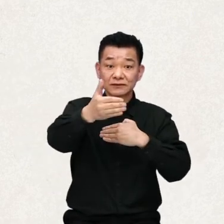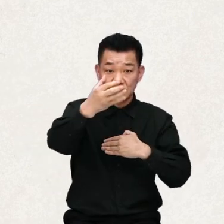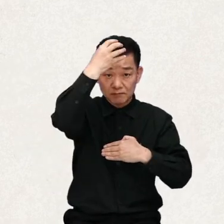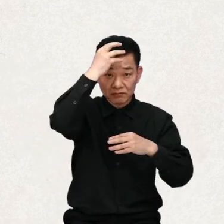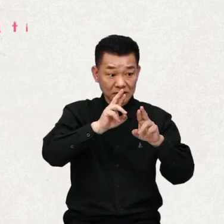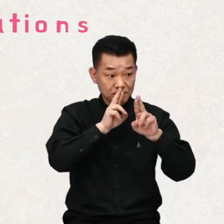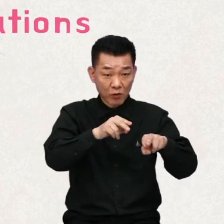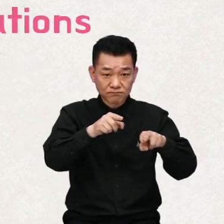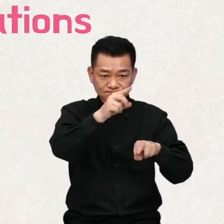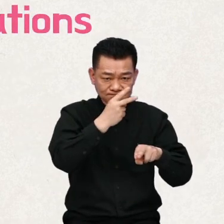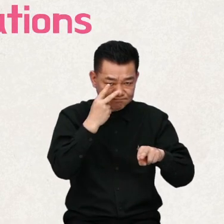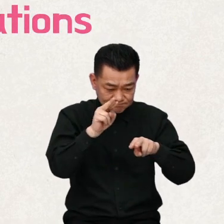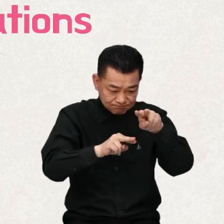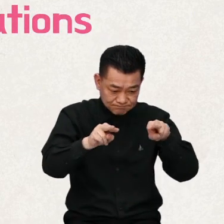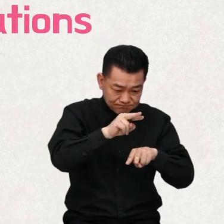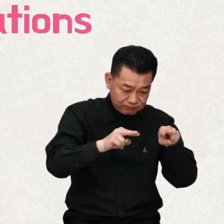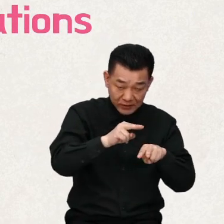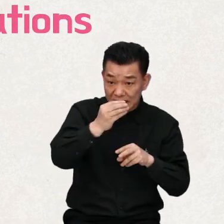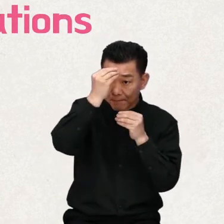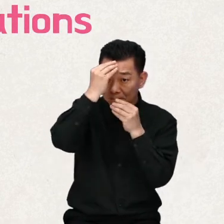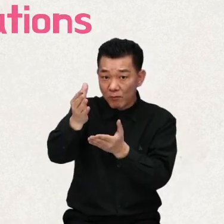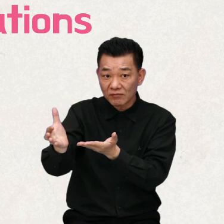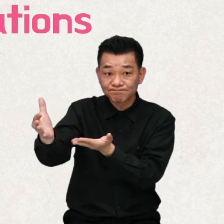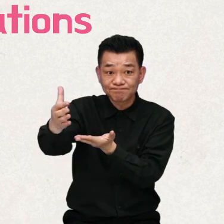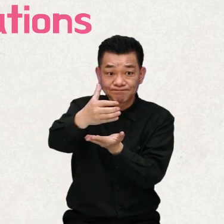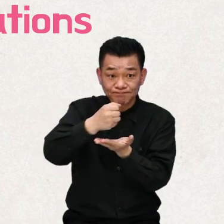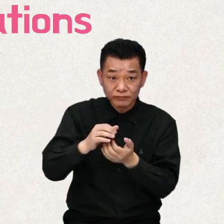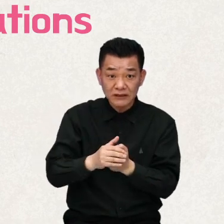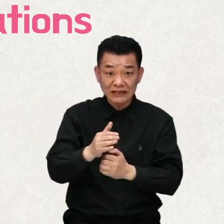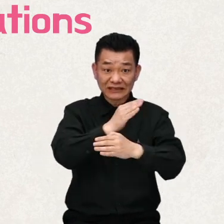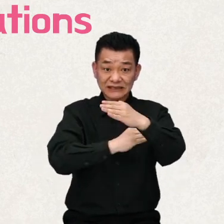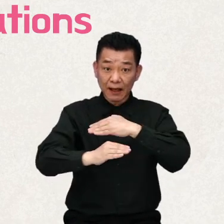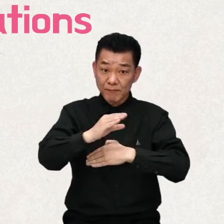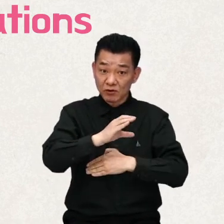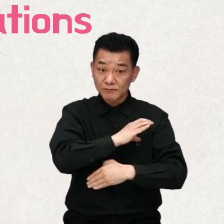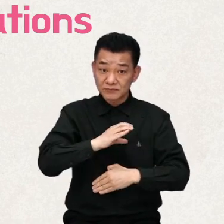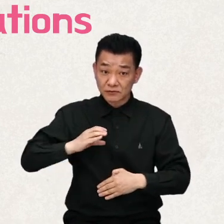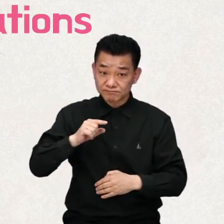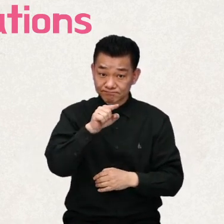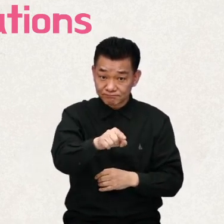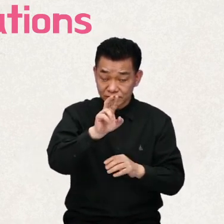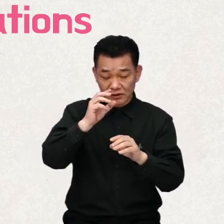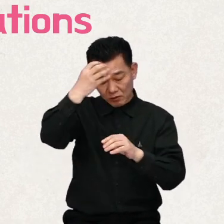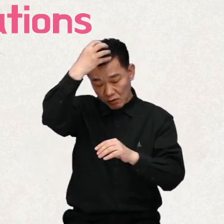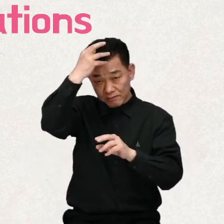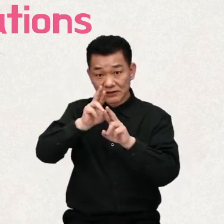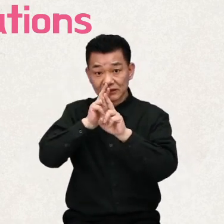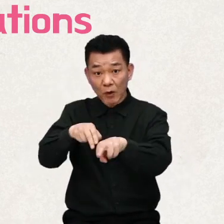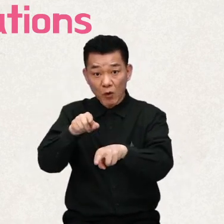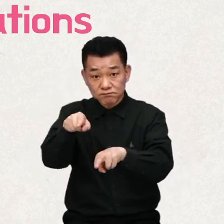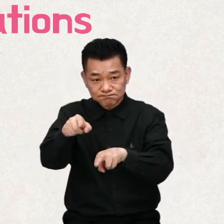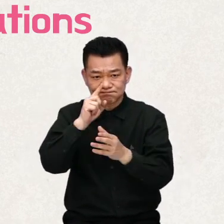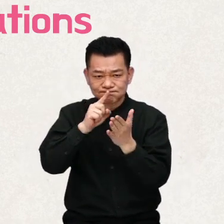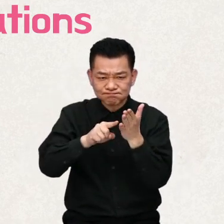is obtaining information for the consideration of report. The committee can obtain information through other organizations regarding